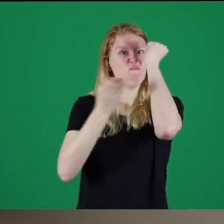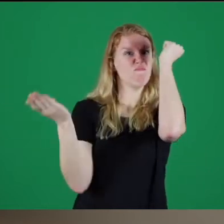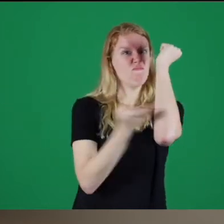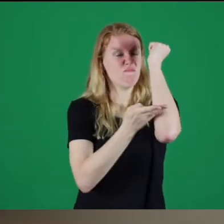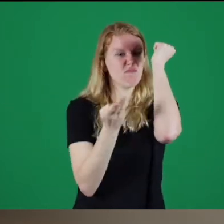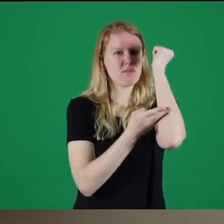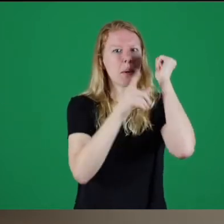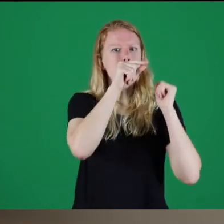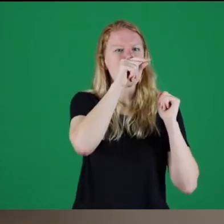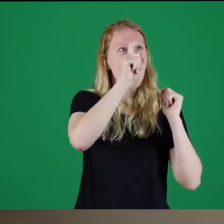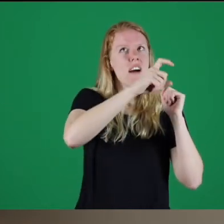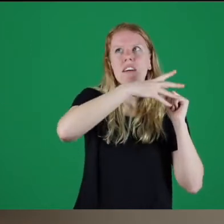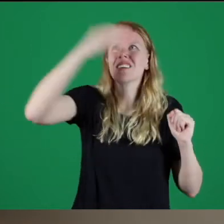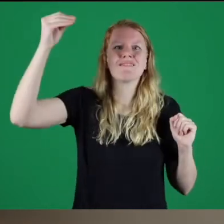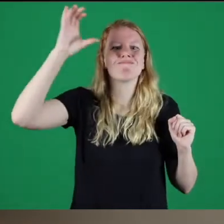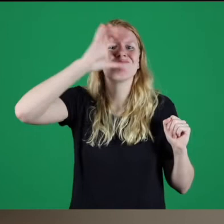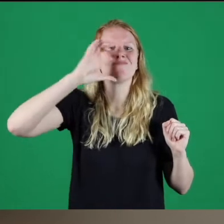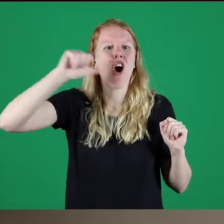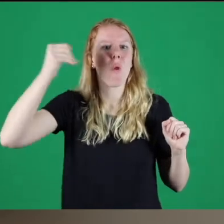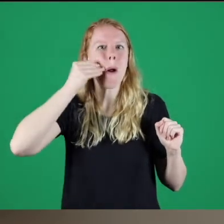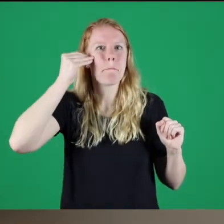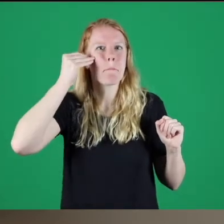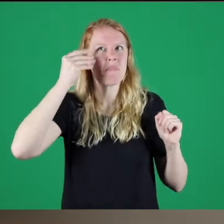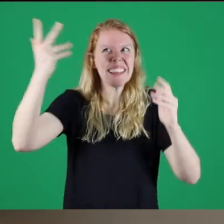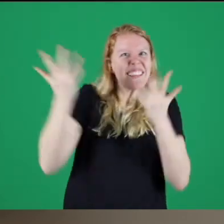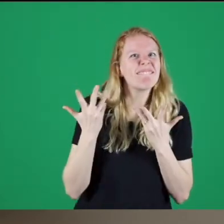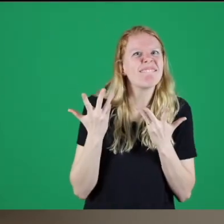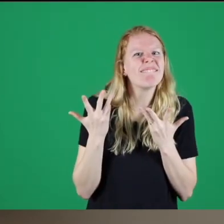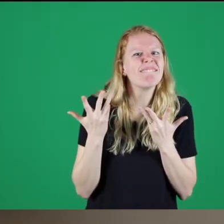home and leave us alone. So the king,